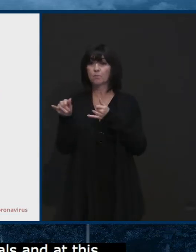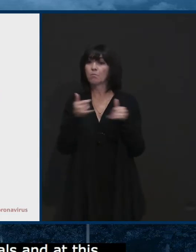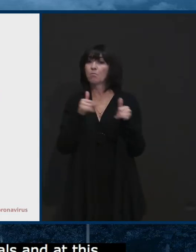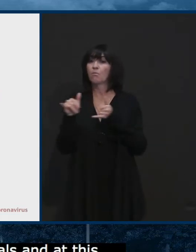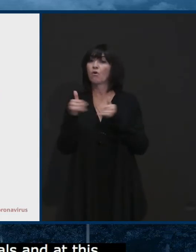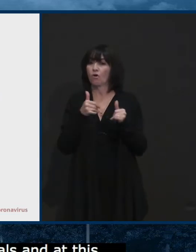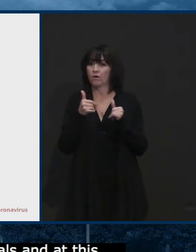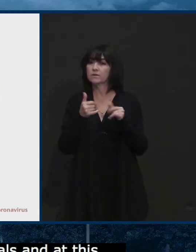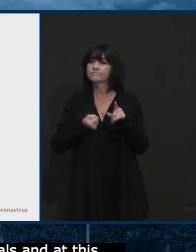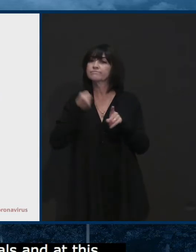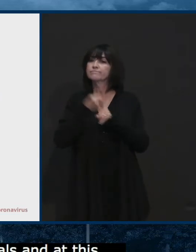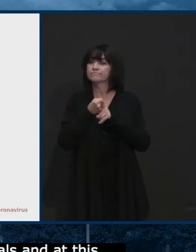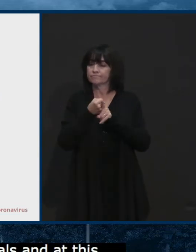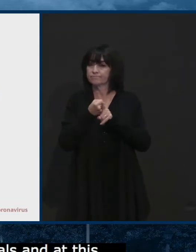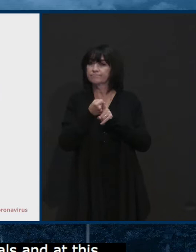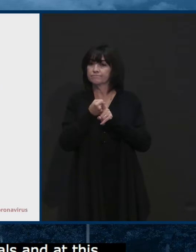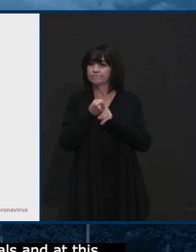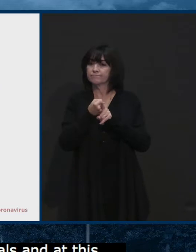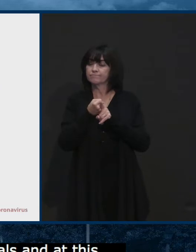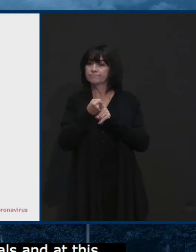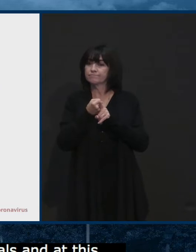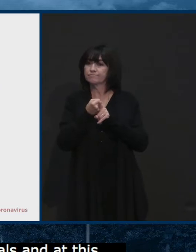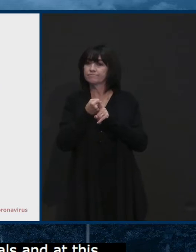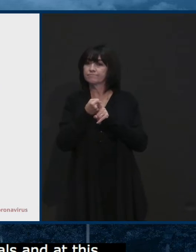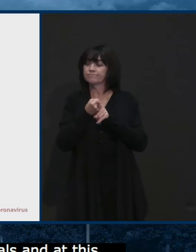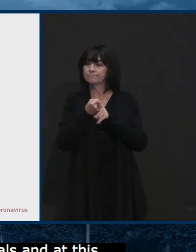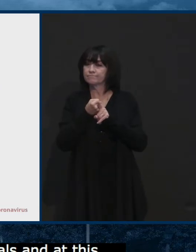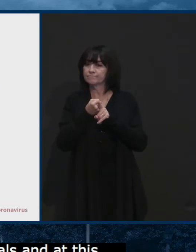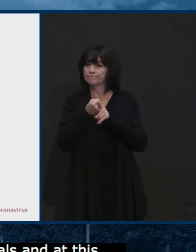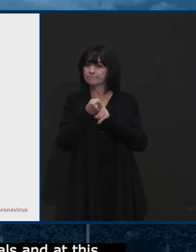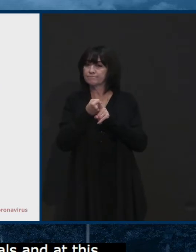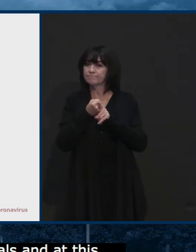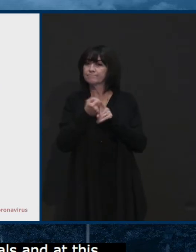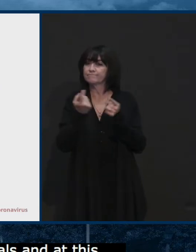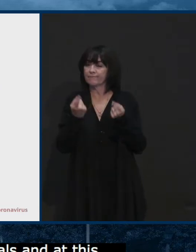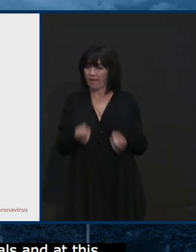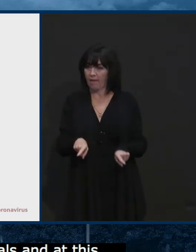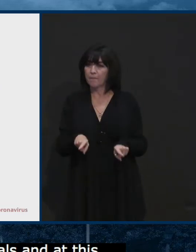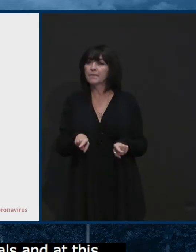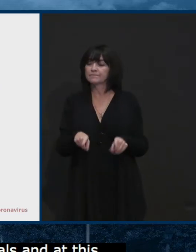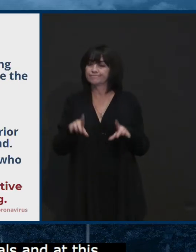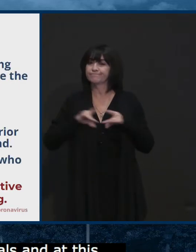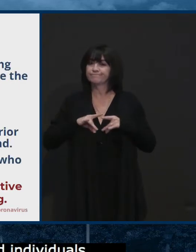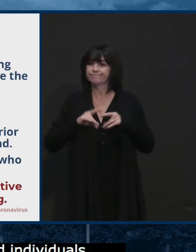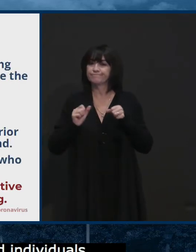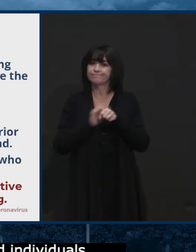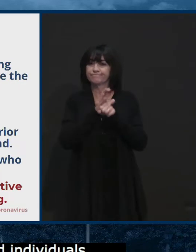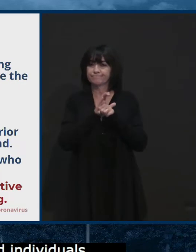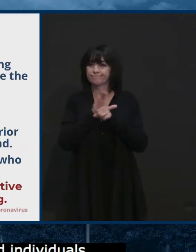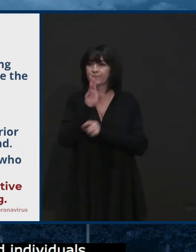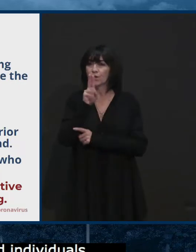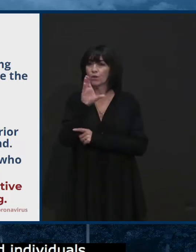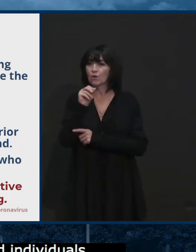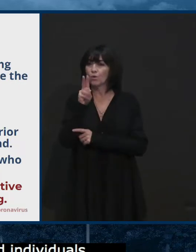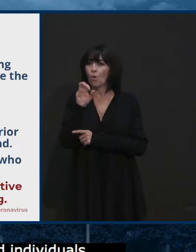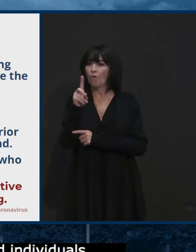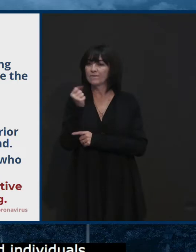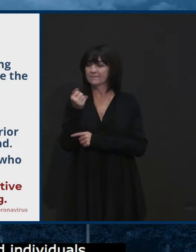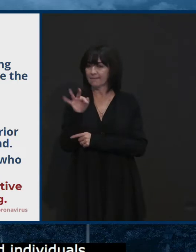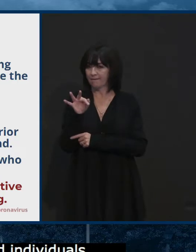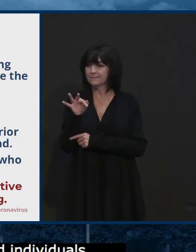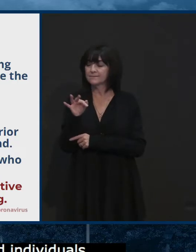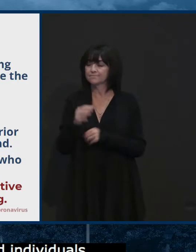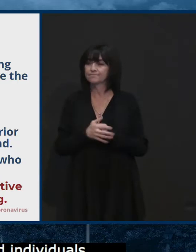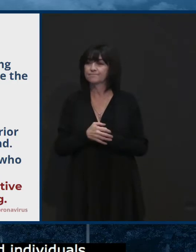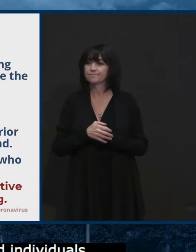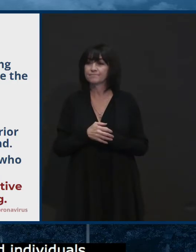party who have individuals who are now positive. Another example involves